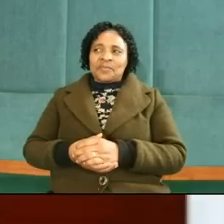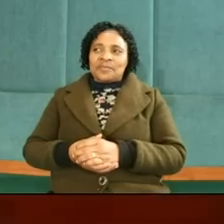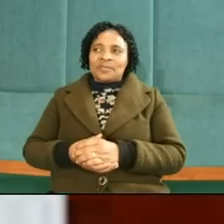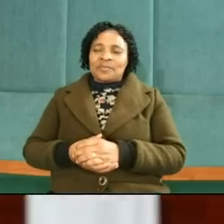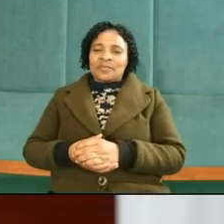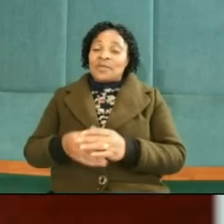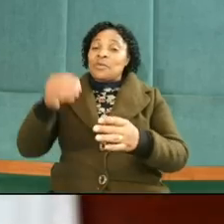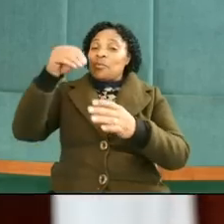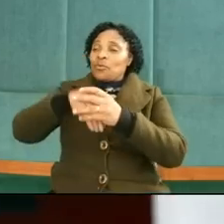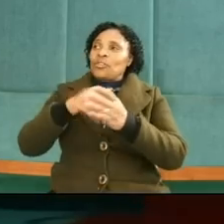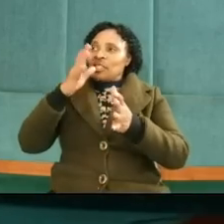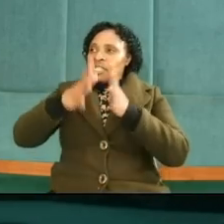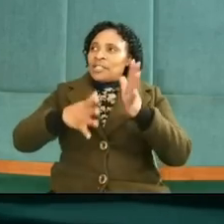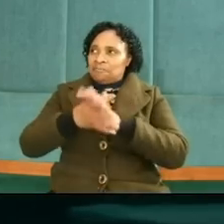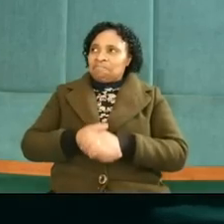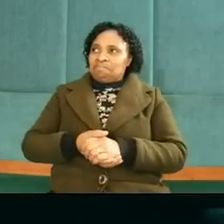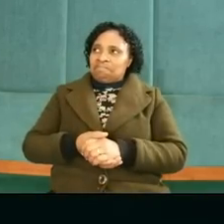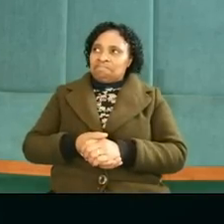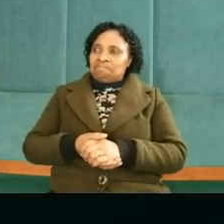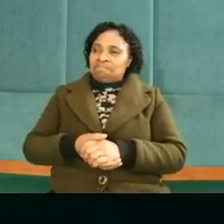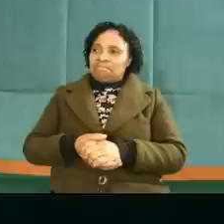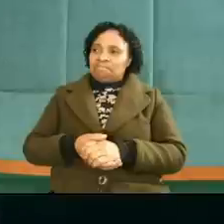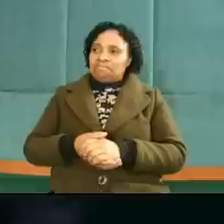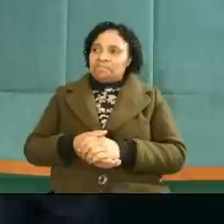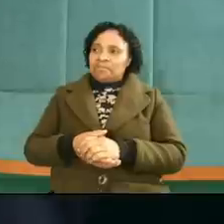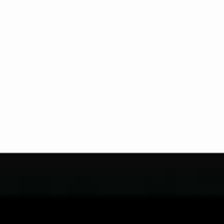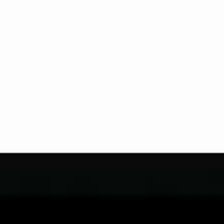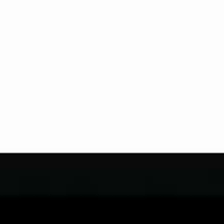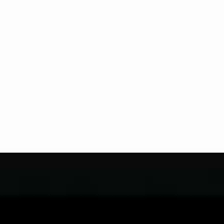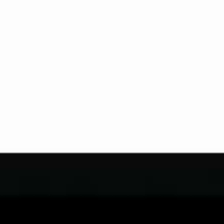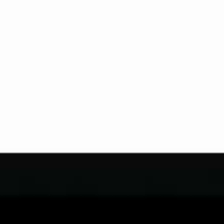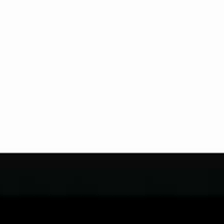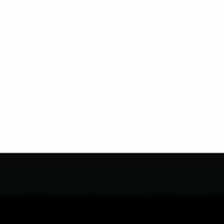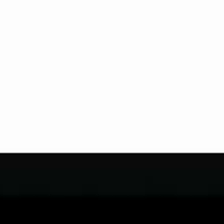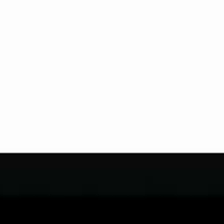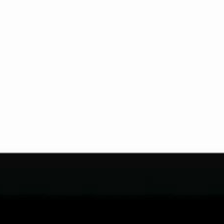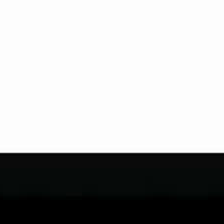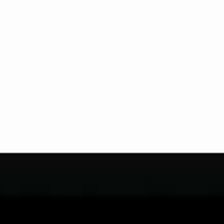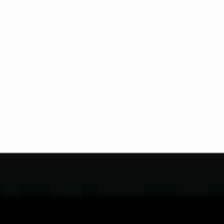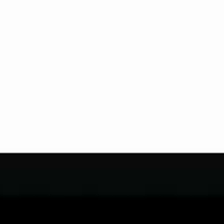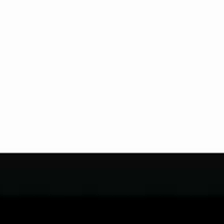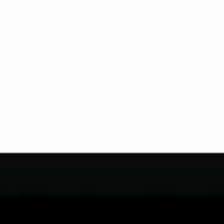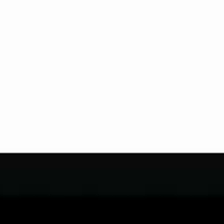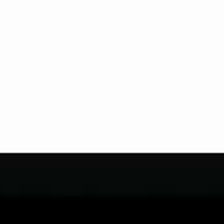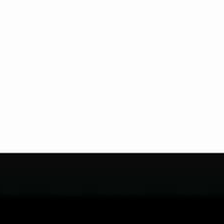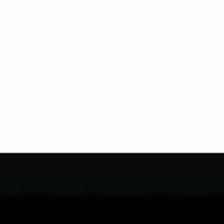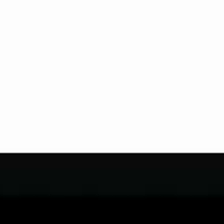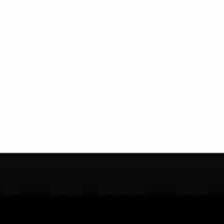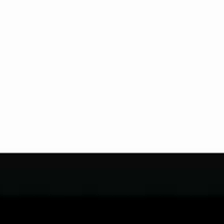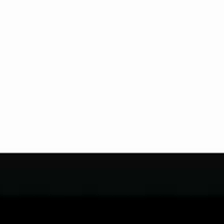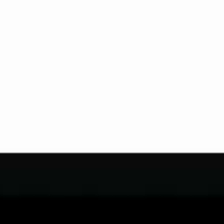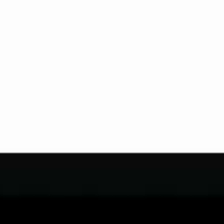Ah! I'll put up the sign up there. Go for the next few minutes that they give me on the clock. I want to decode this sign for